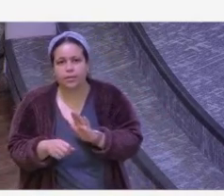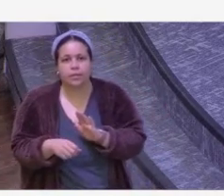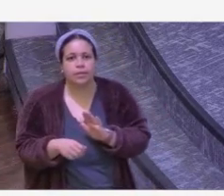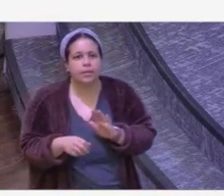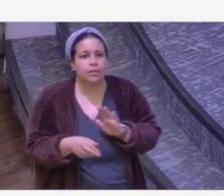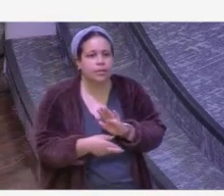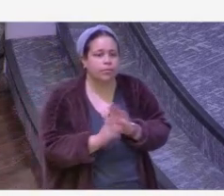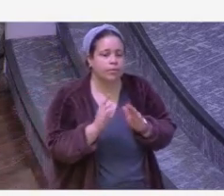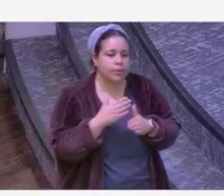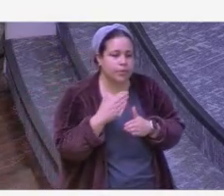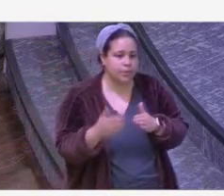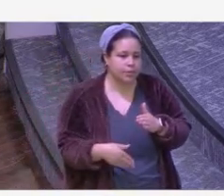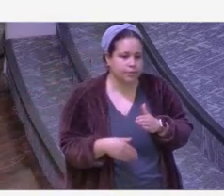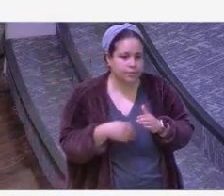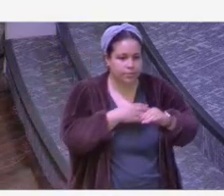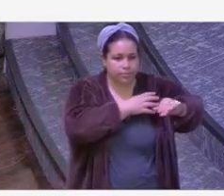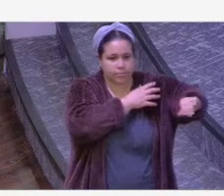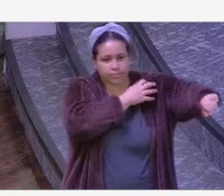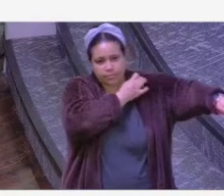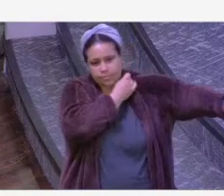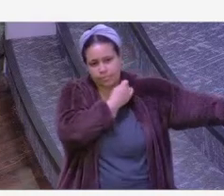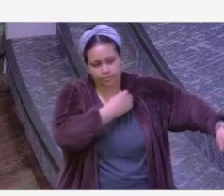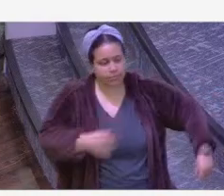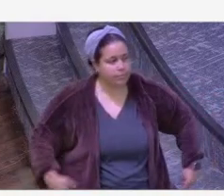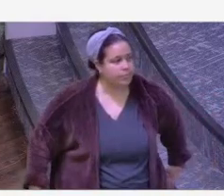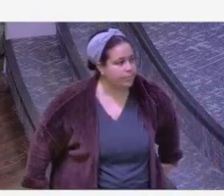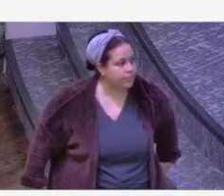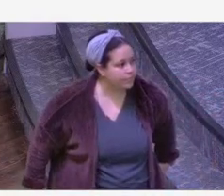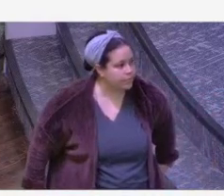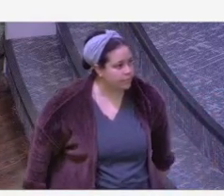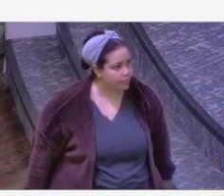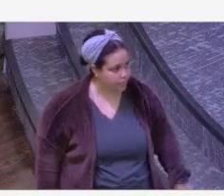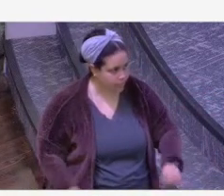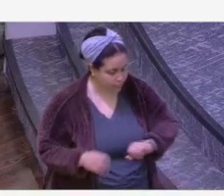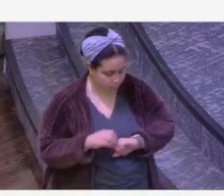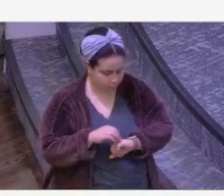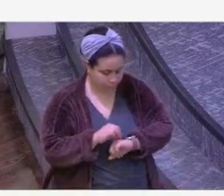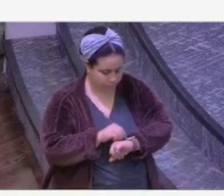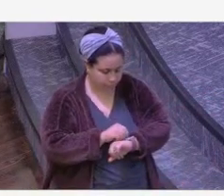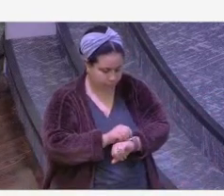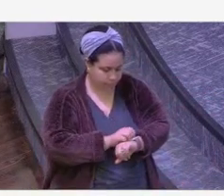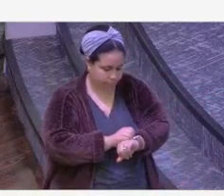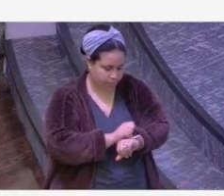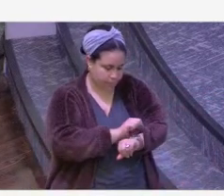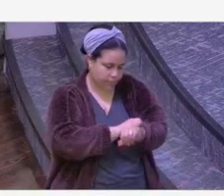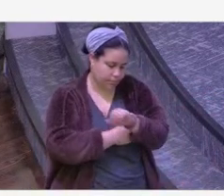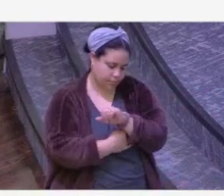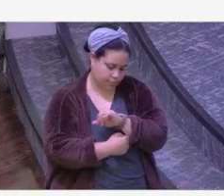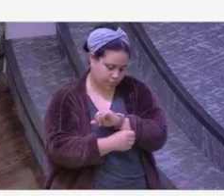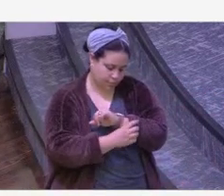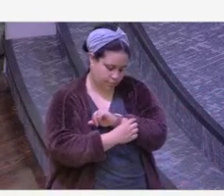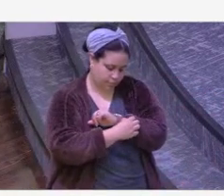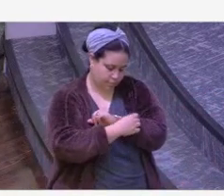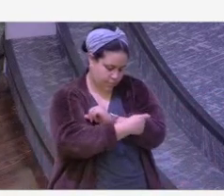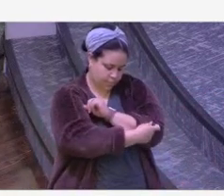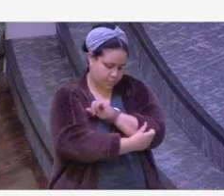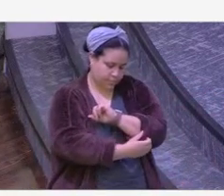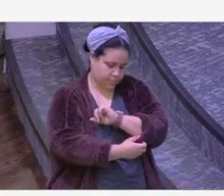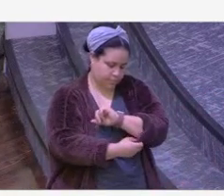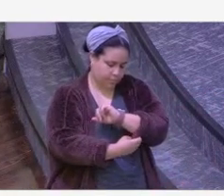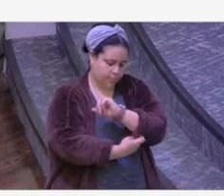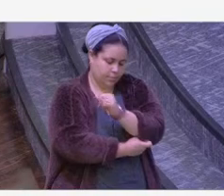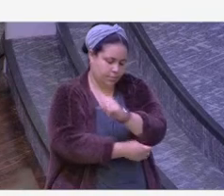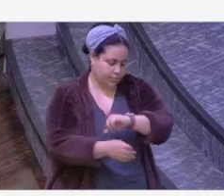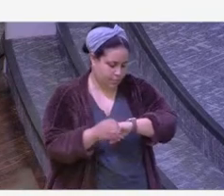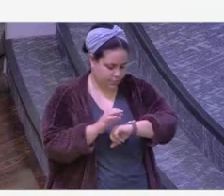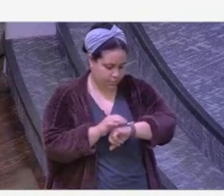end, kind of where we're headed from here, kind of a roadmap. What to start with, what I think every budget needs to start with, is our